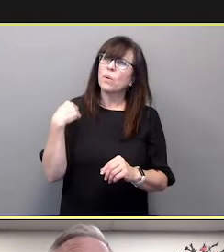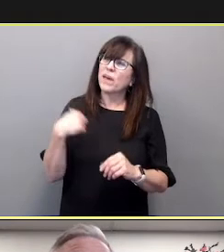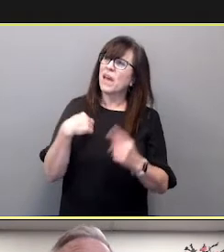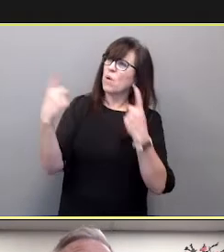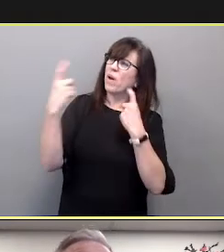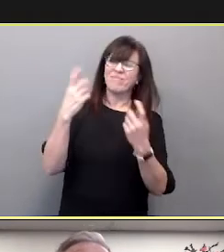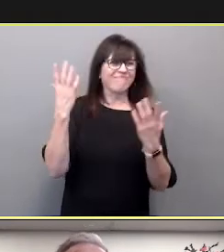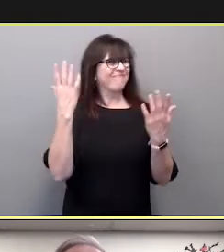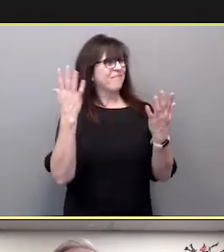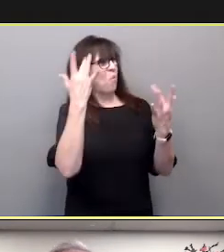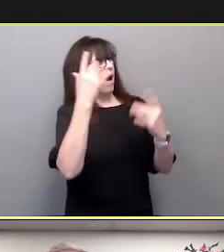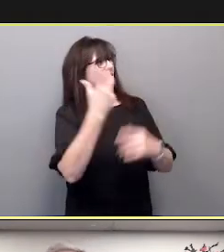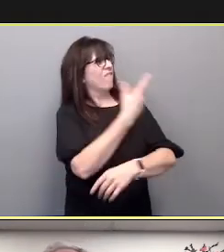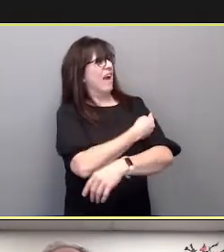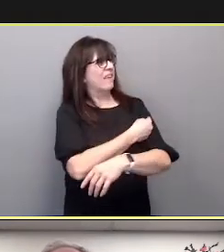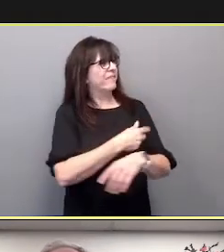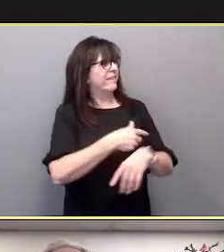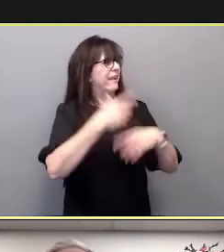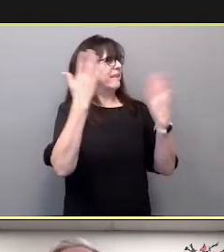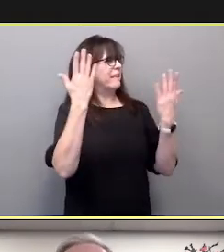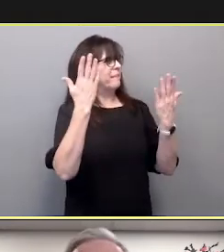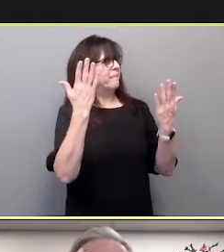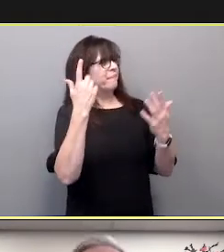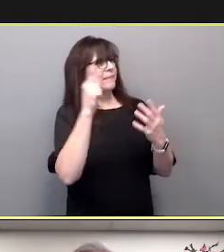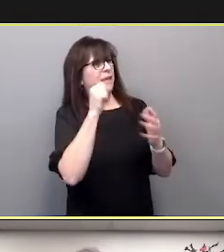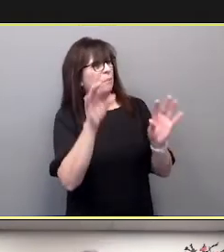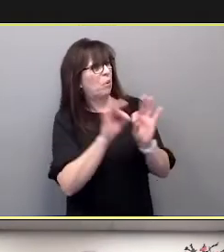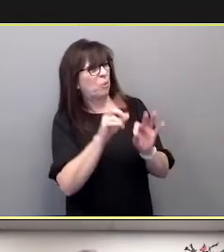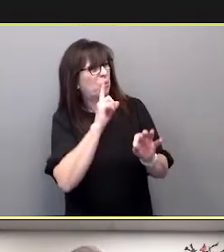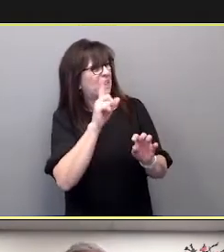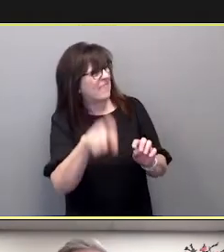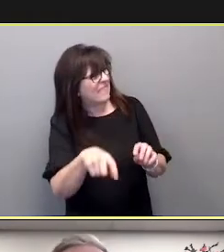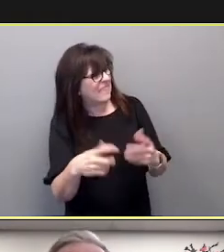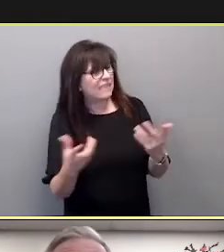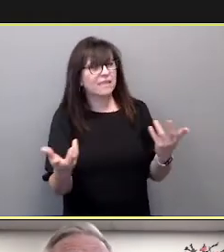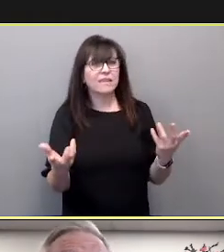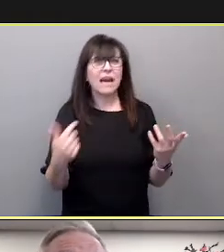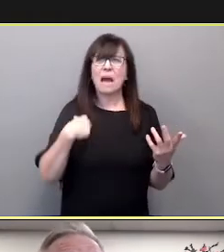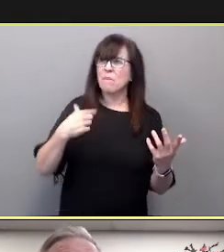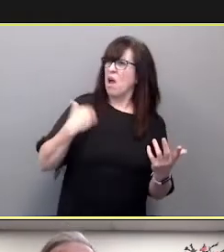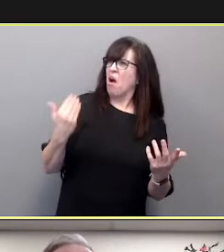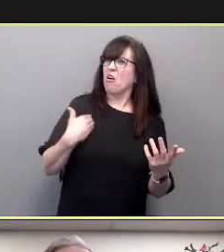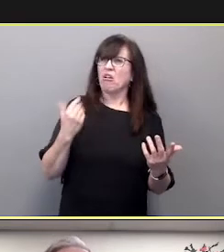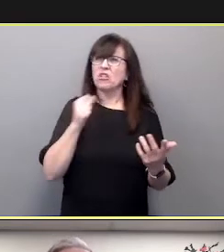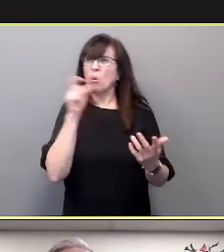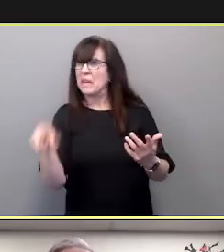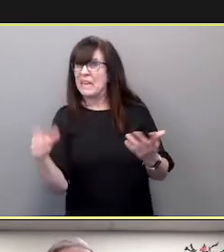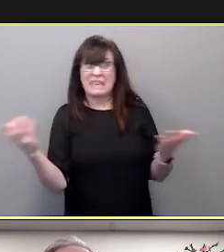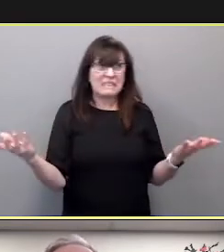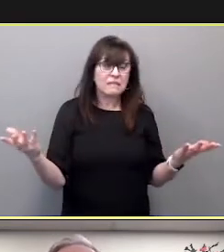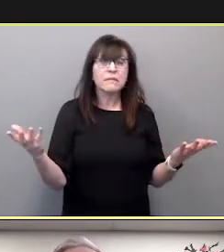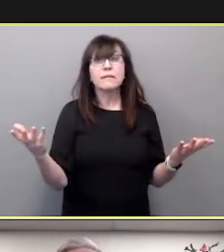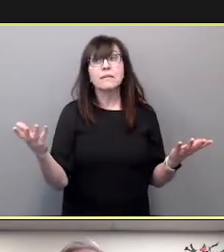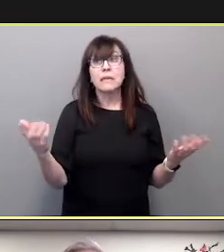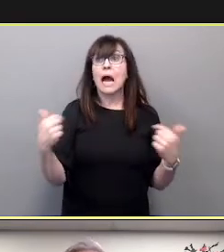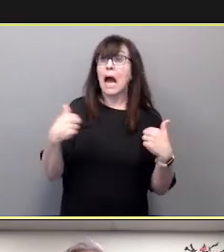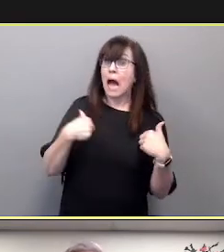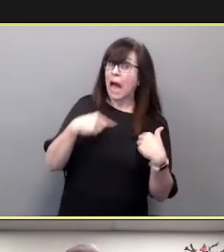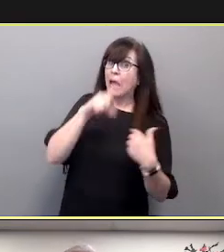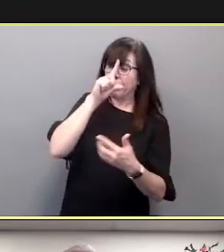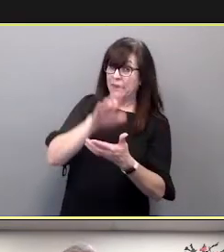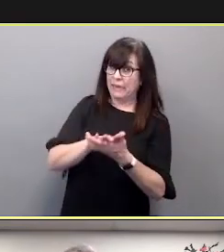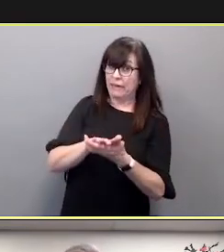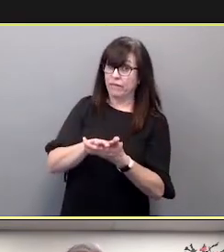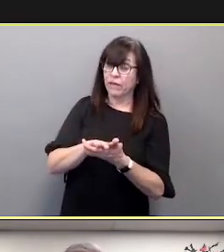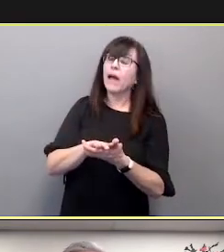be vaccinated and is it really necessary? And I'm younger, do I really need it? Well, I really believe that, and